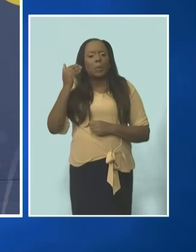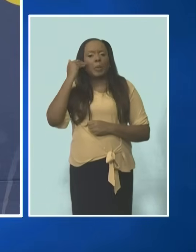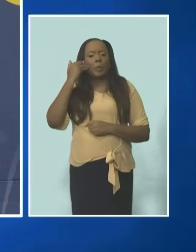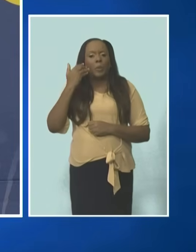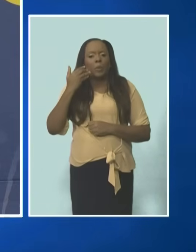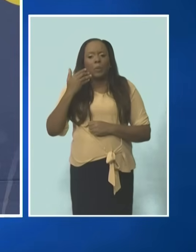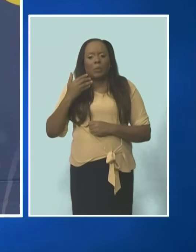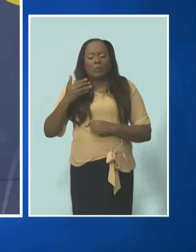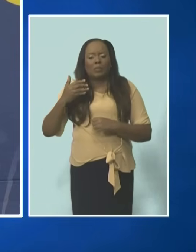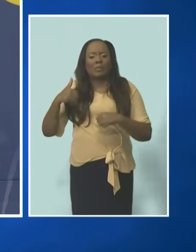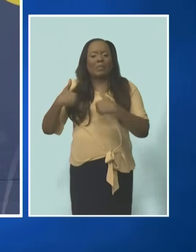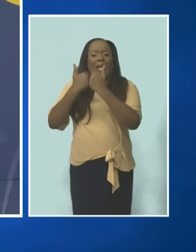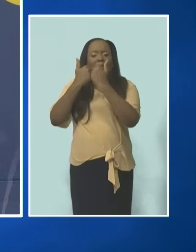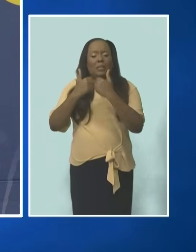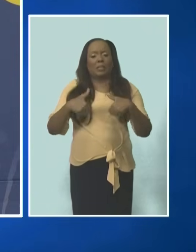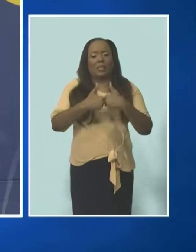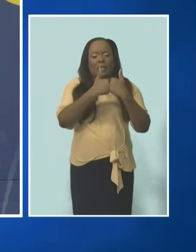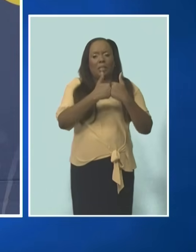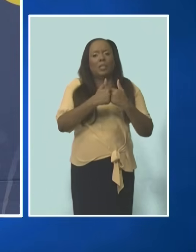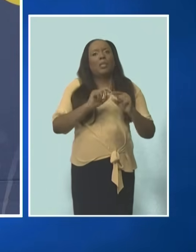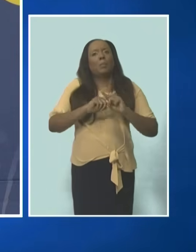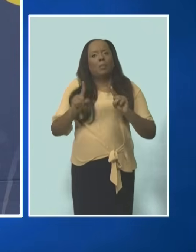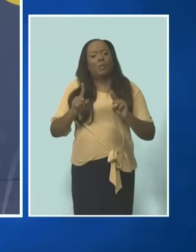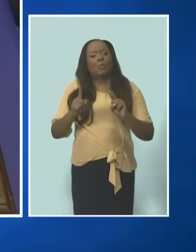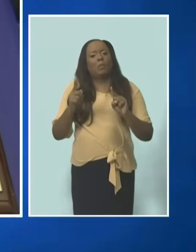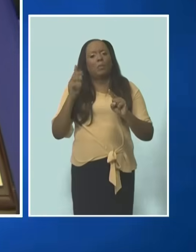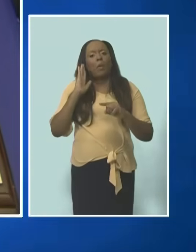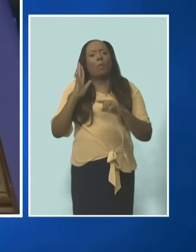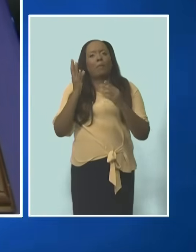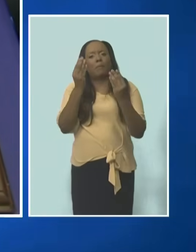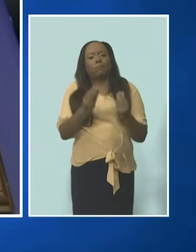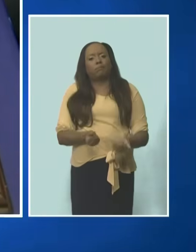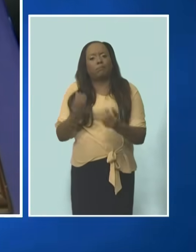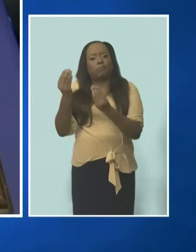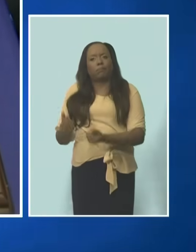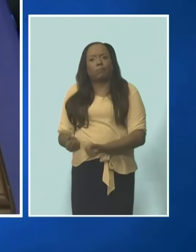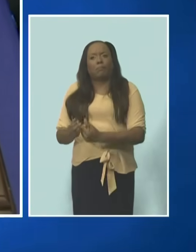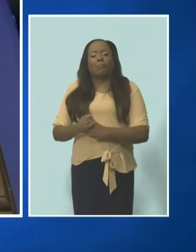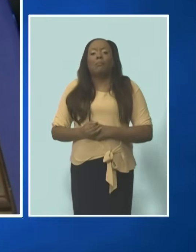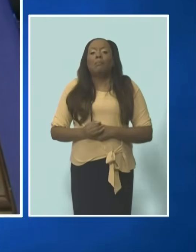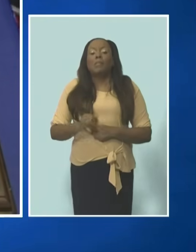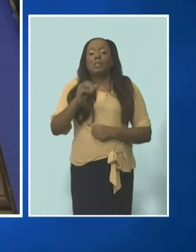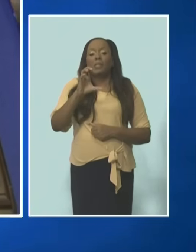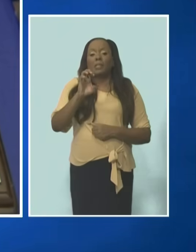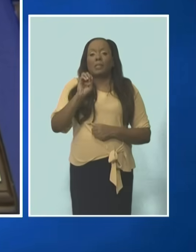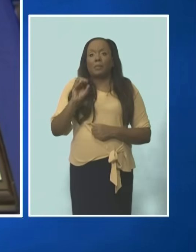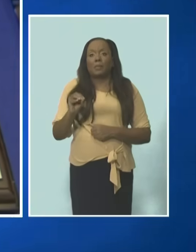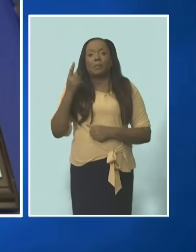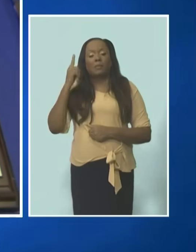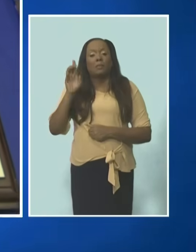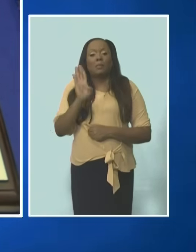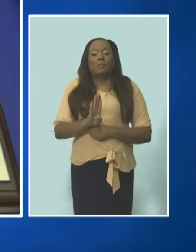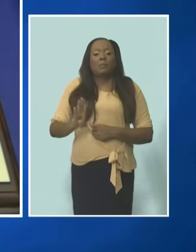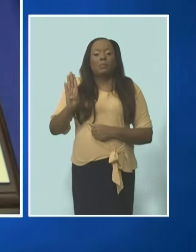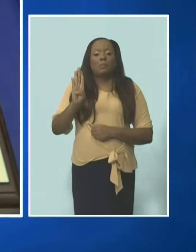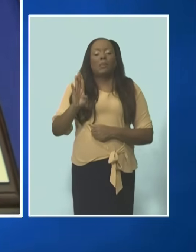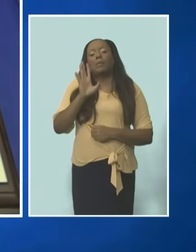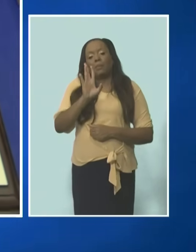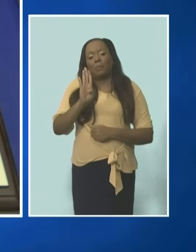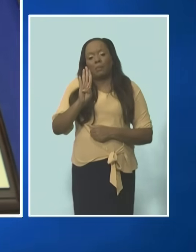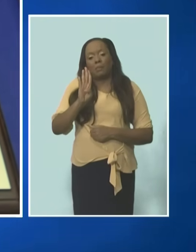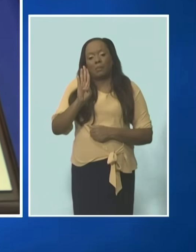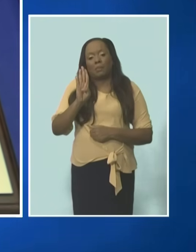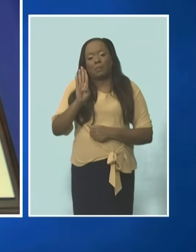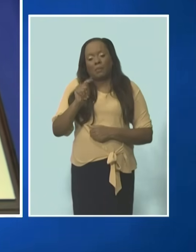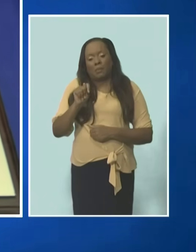that honor our shared commitment to regional connectivity. Chief Executive Officer of the Barbados Tourism Marketing Inc.,